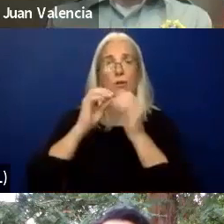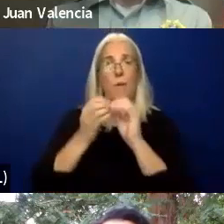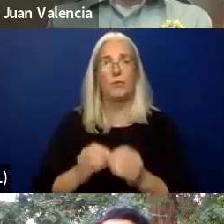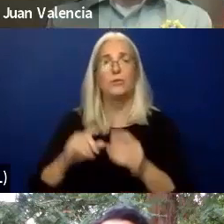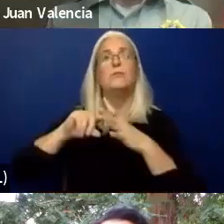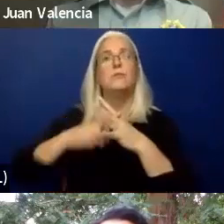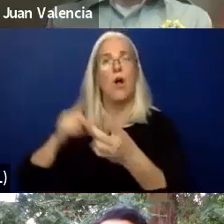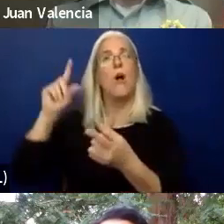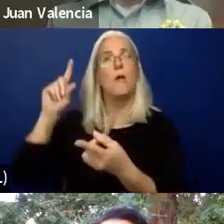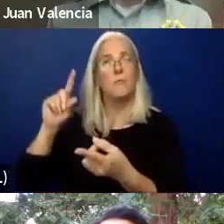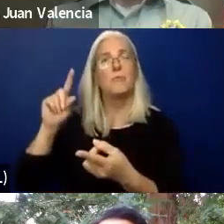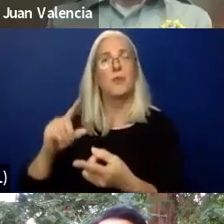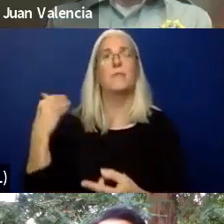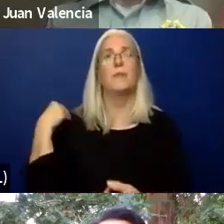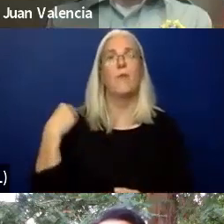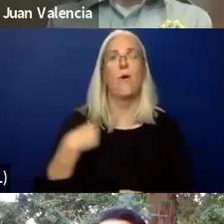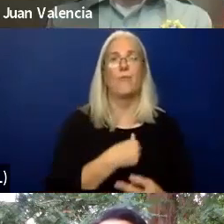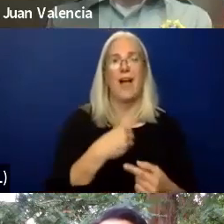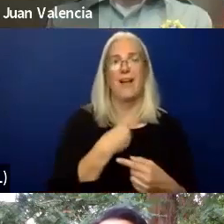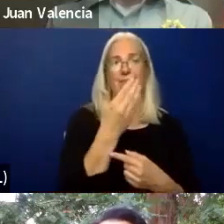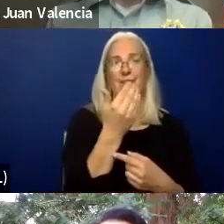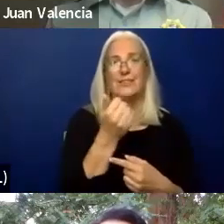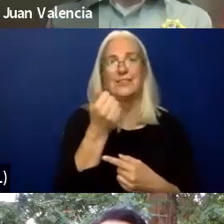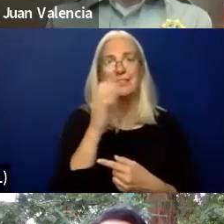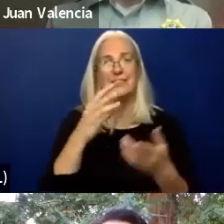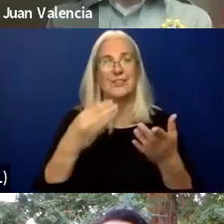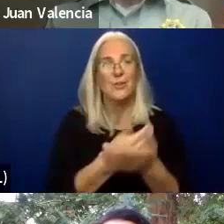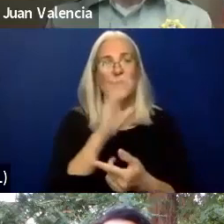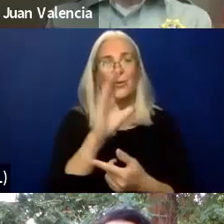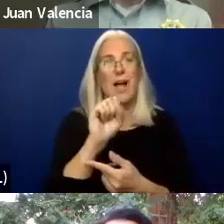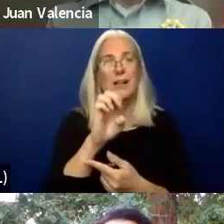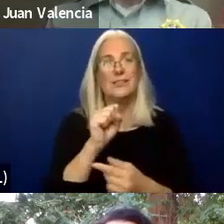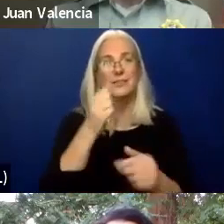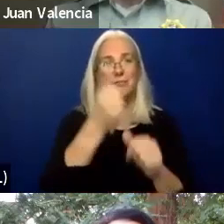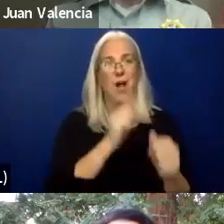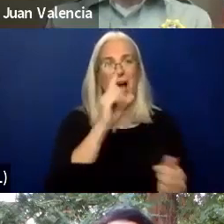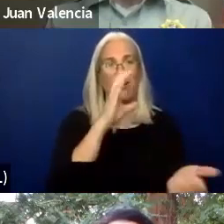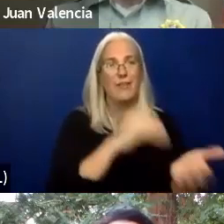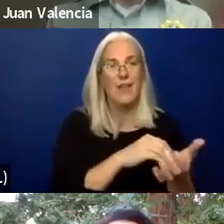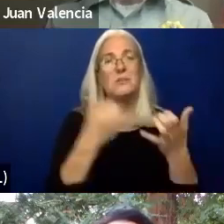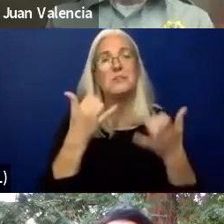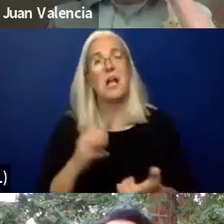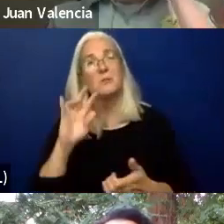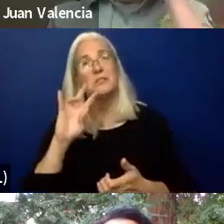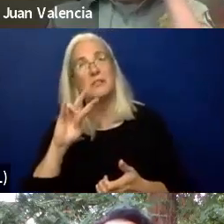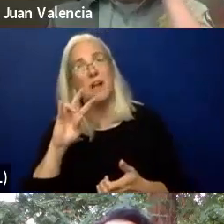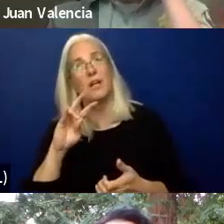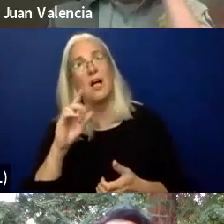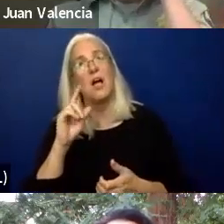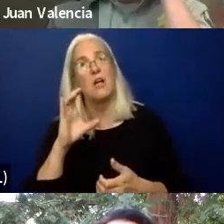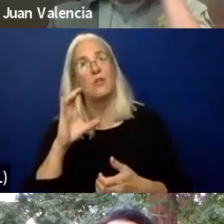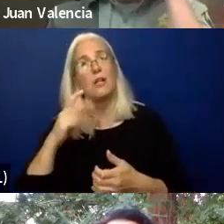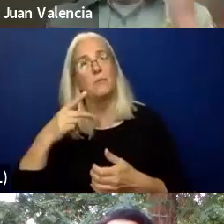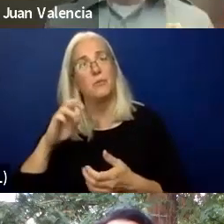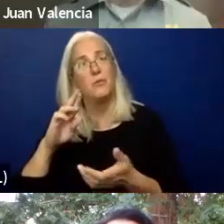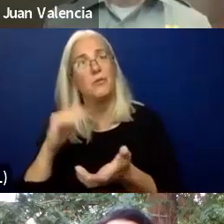to 16 new cases per 100,000, and we have now halved that, and we're at 7.8. Additionally, today, I